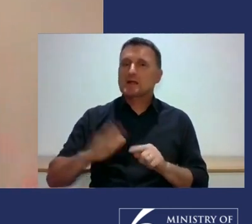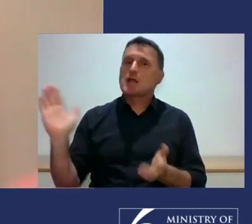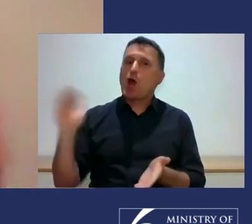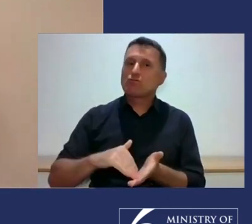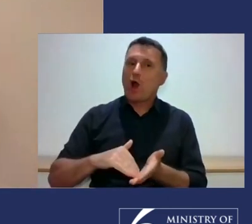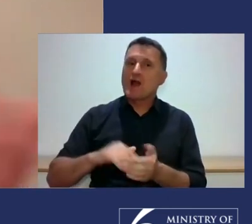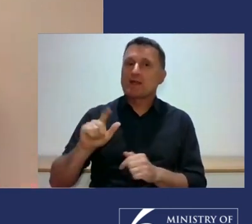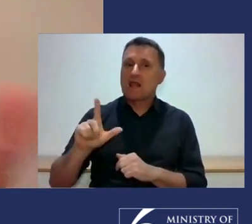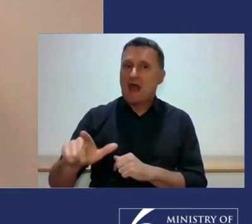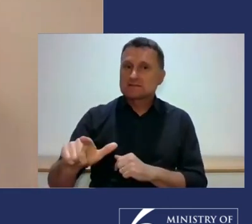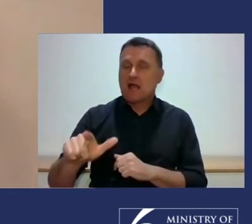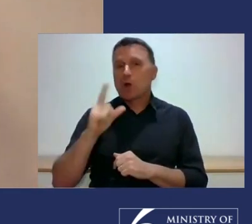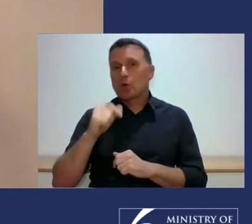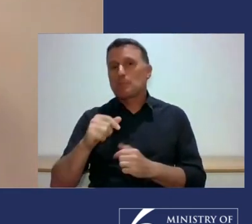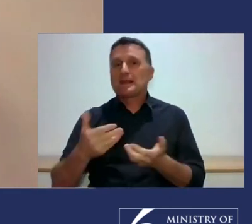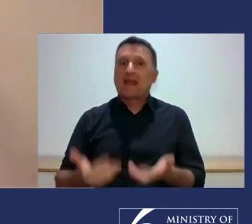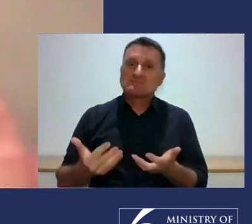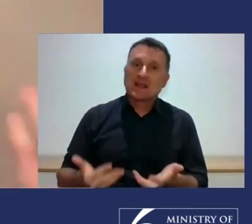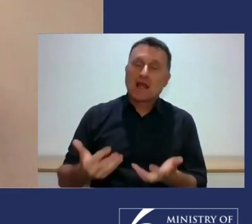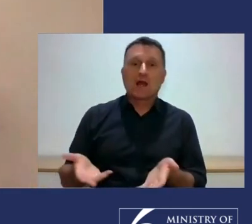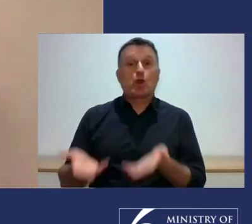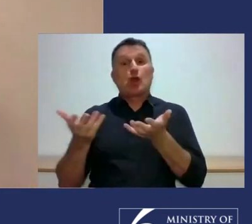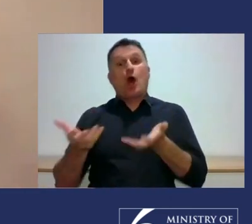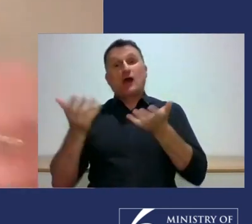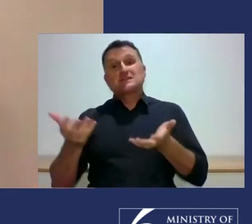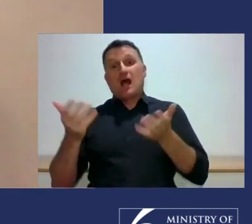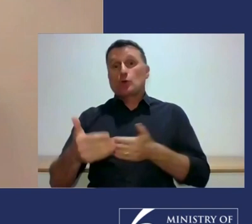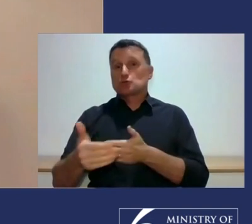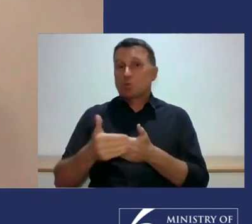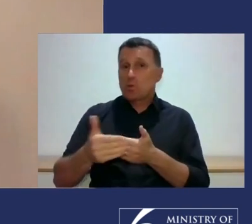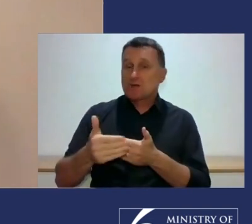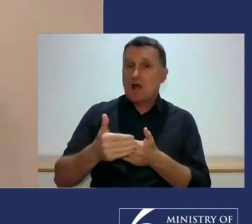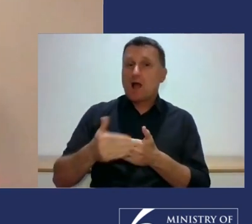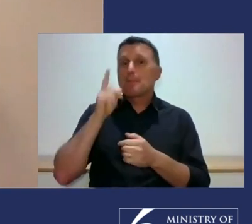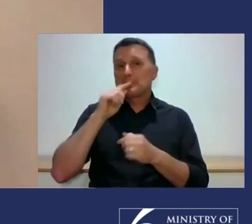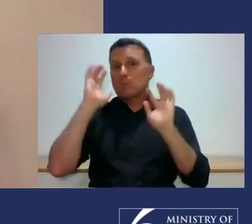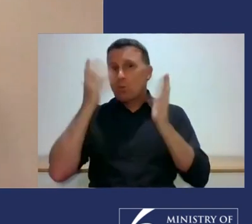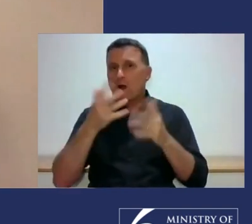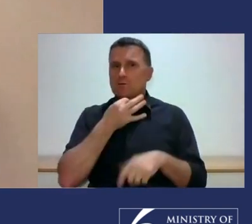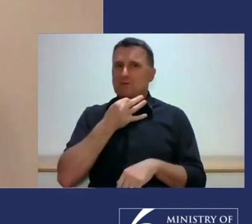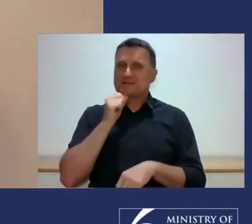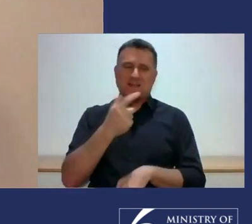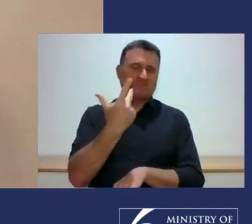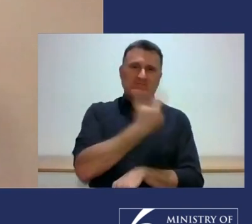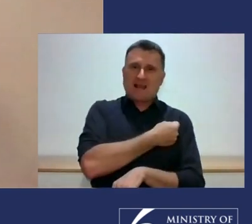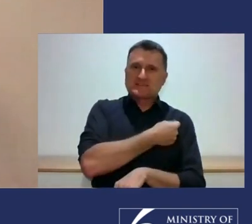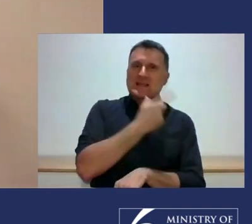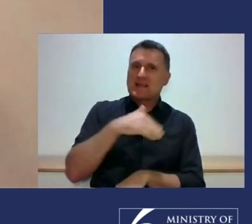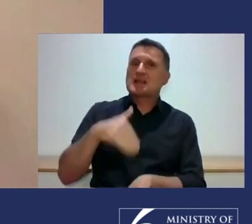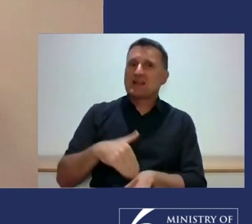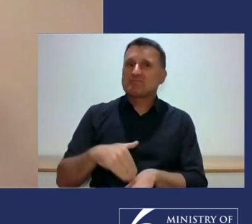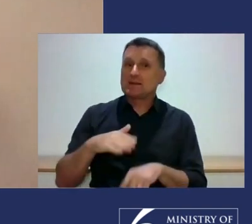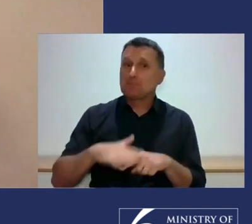a bit heavier, a bit lighter, a bit longer, a bit shorter, and just sort of wondering if it was related to the jab. So I think people